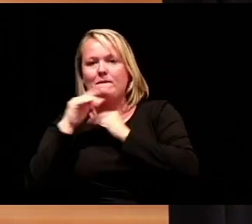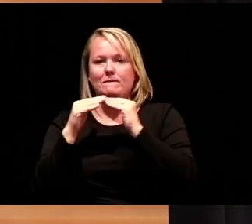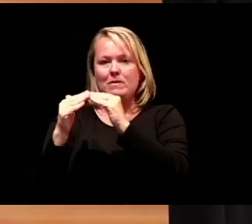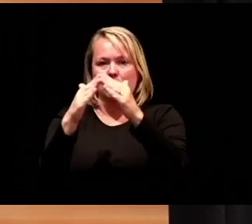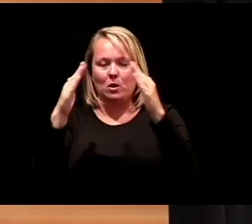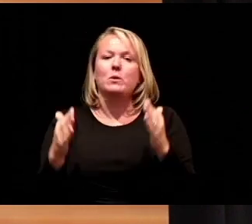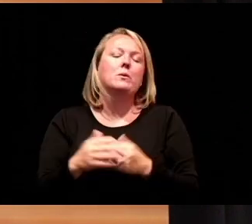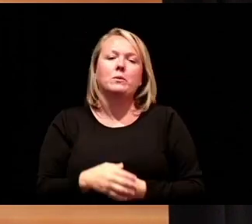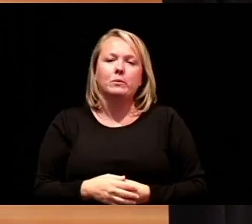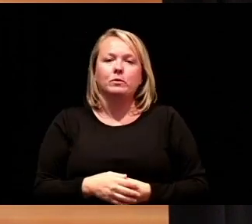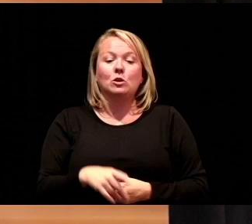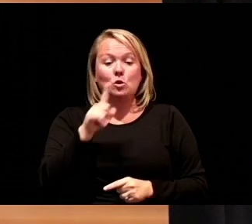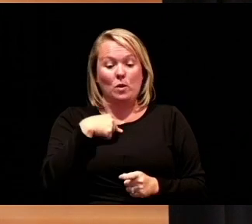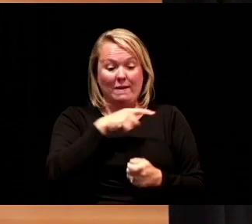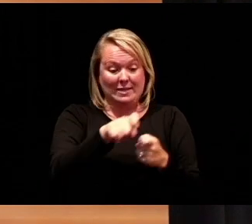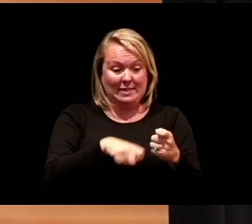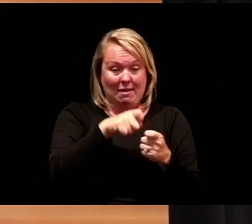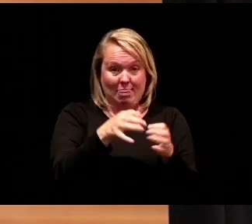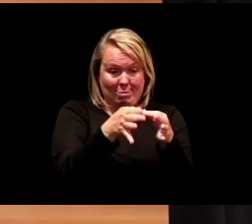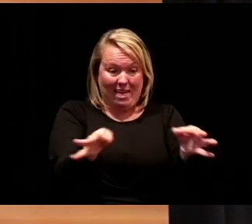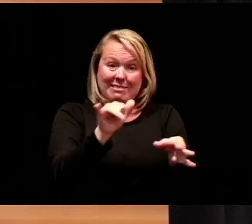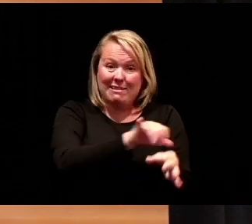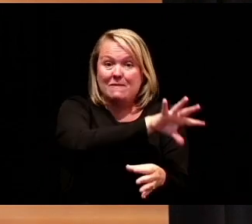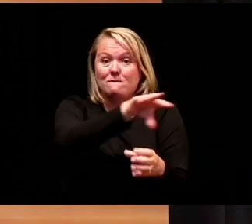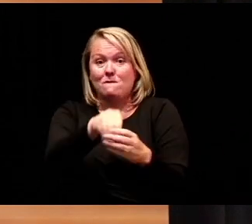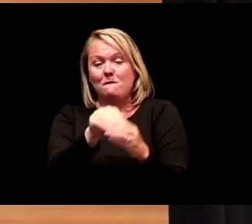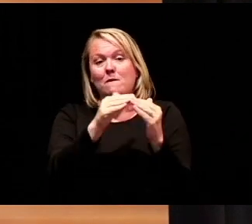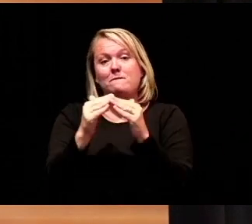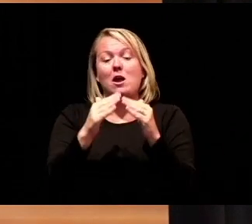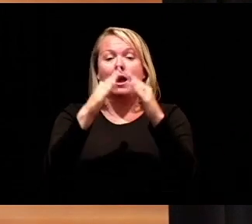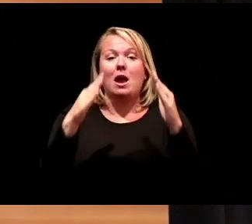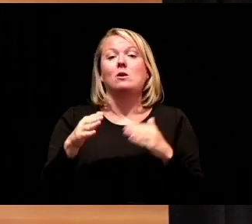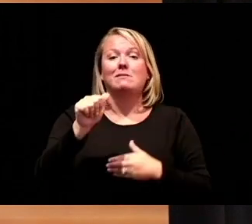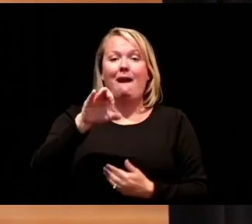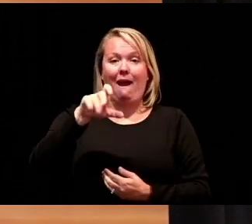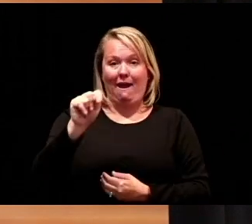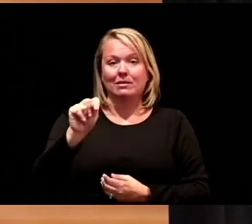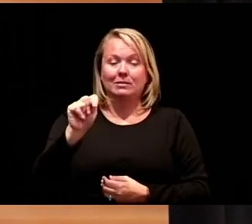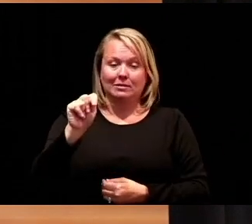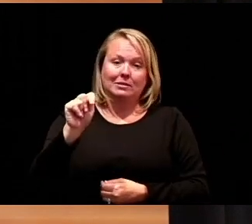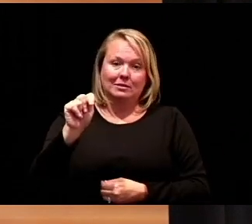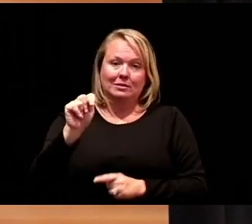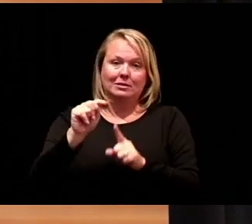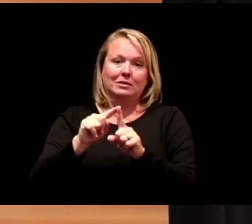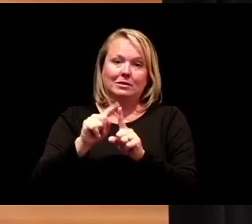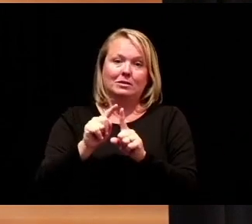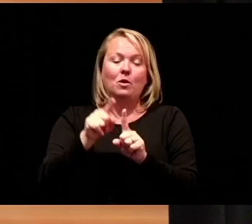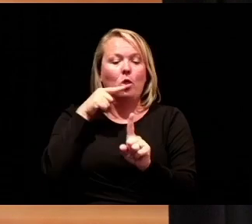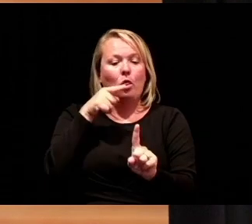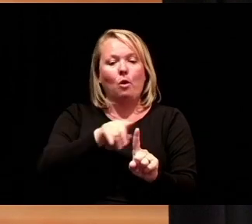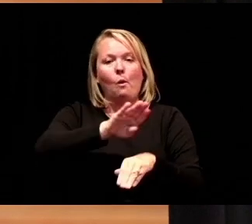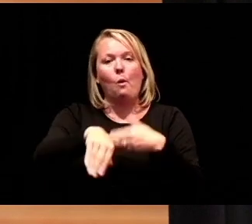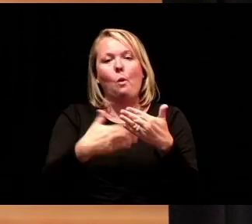very landlord or very housing provider type question. Like, why is disparate impact seems really unfair because you're